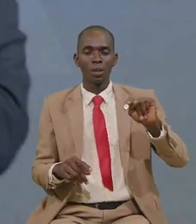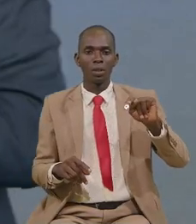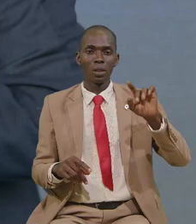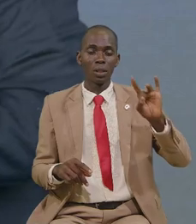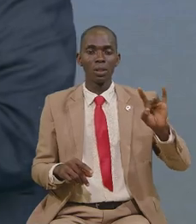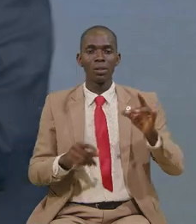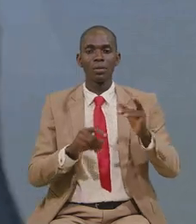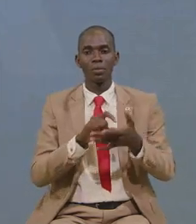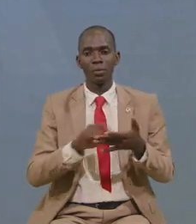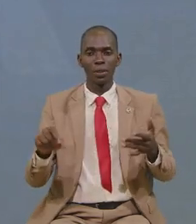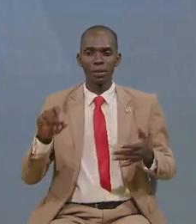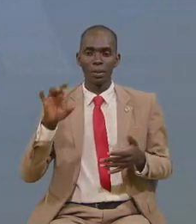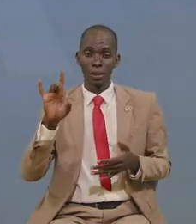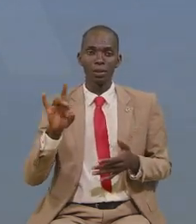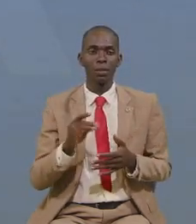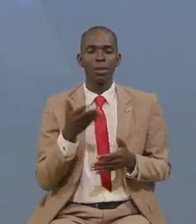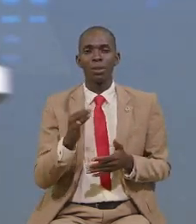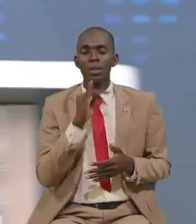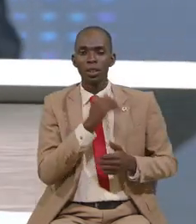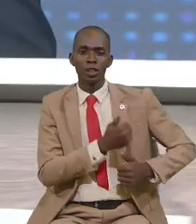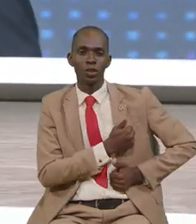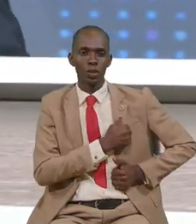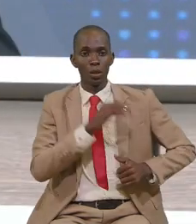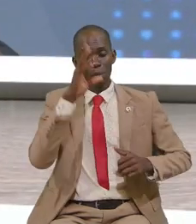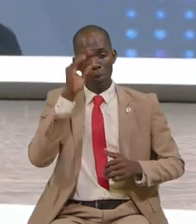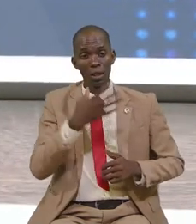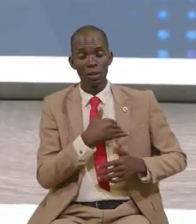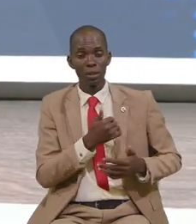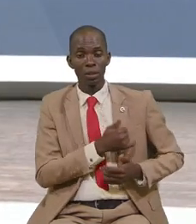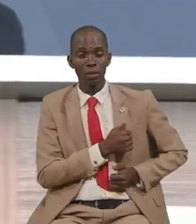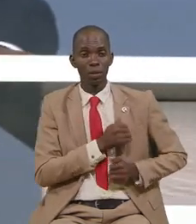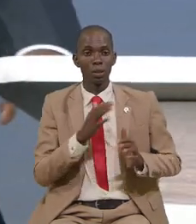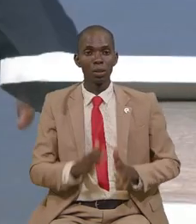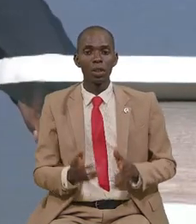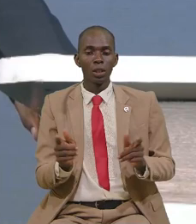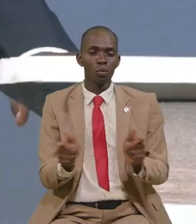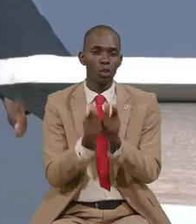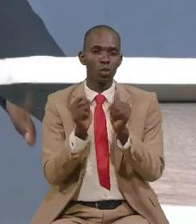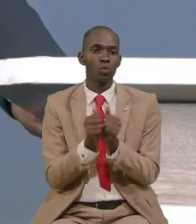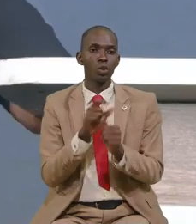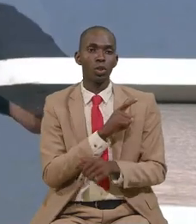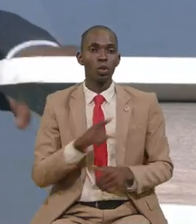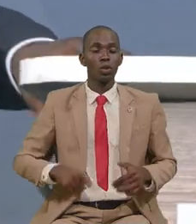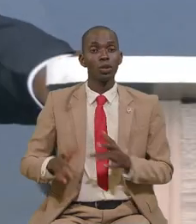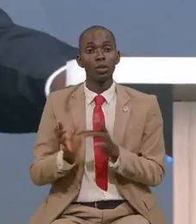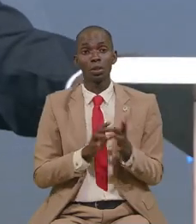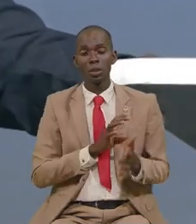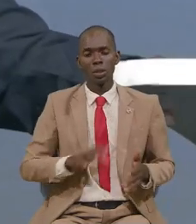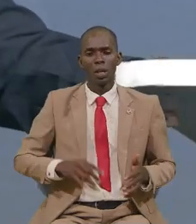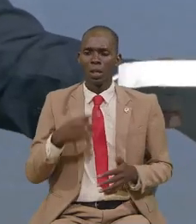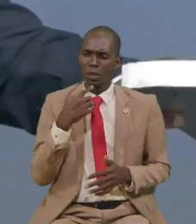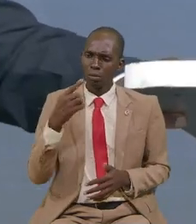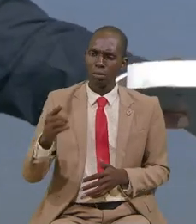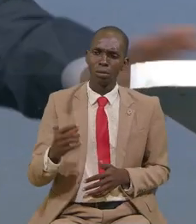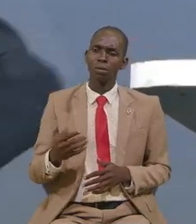here is a centurion. And the centurion came to the Lord Jesus Christ, and he said, my